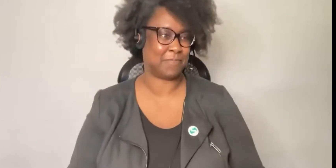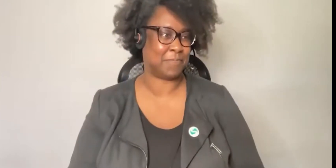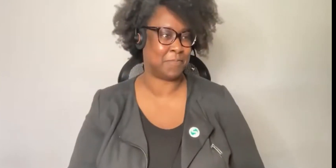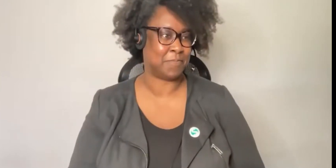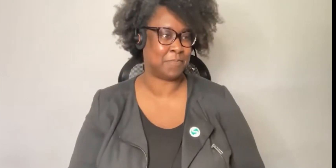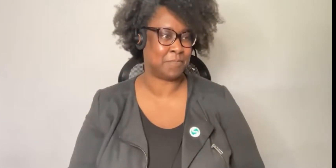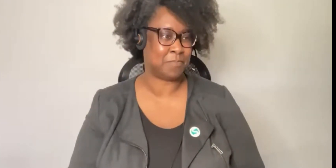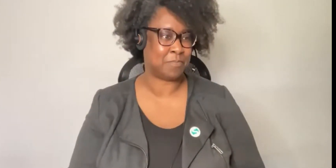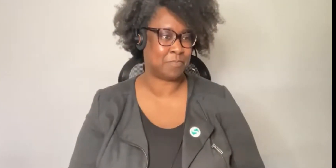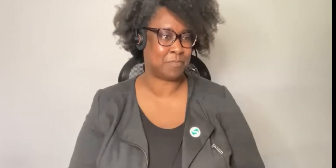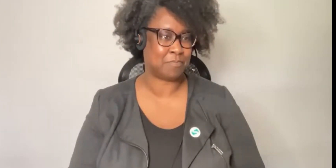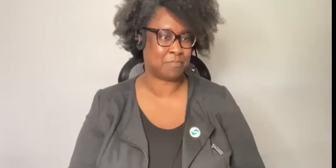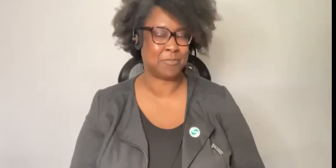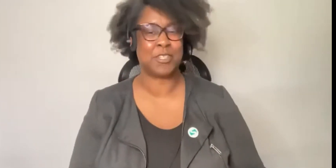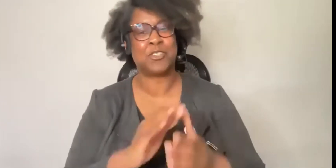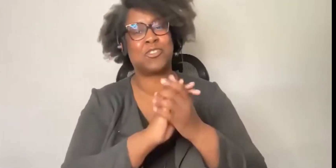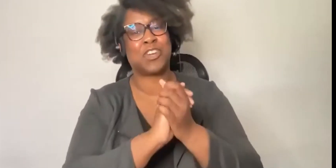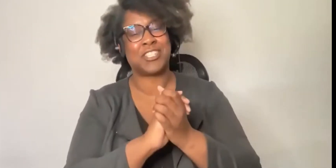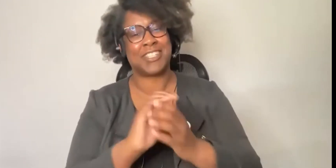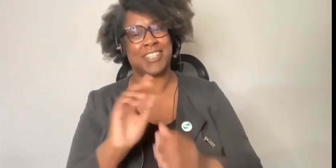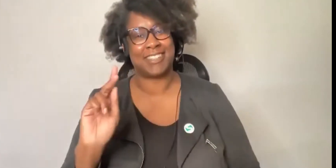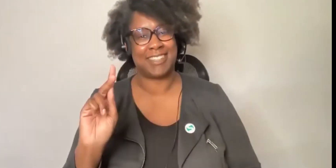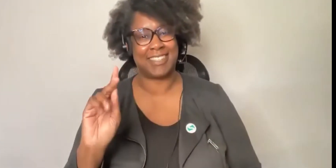Congratulations, Kimberly.